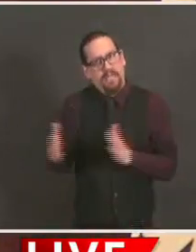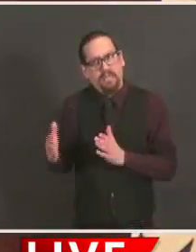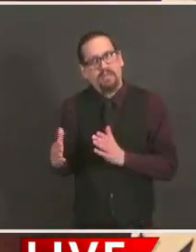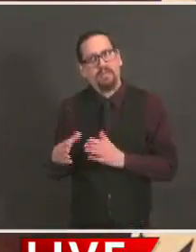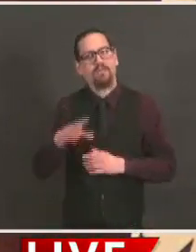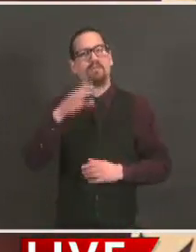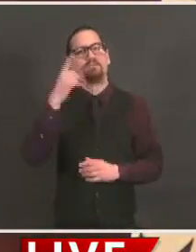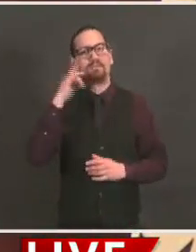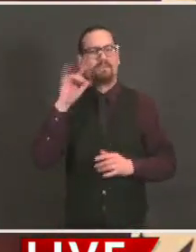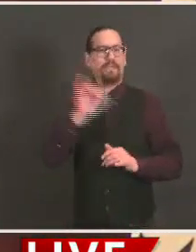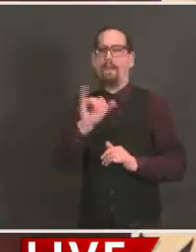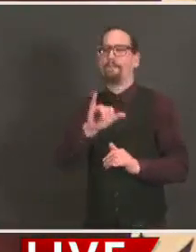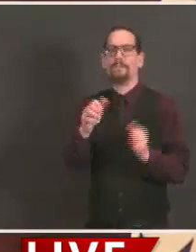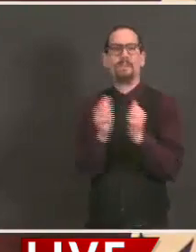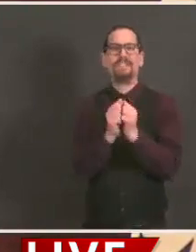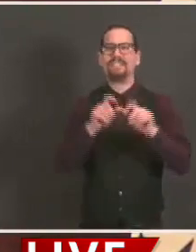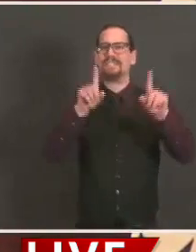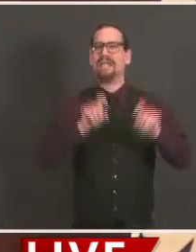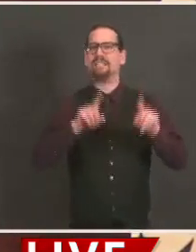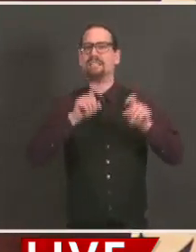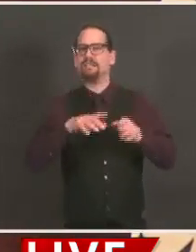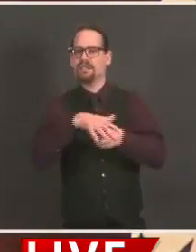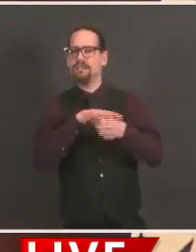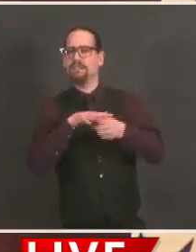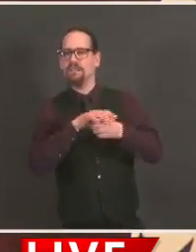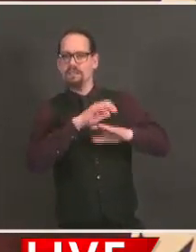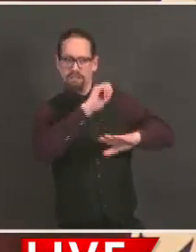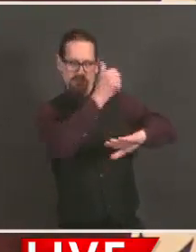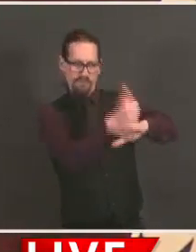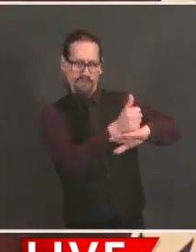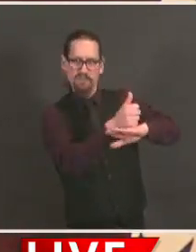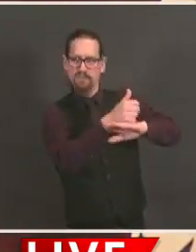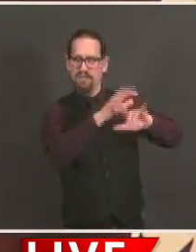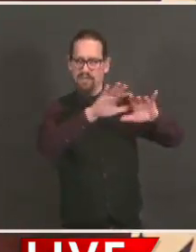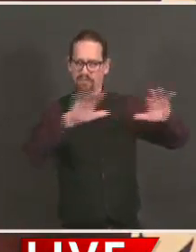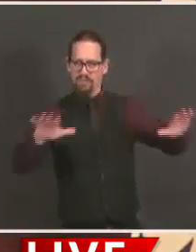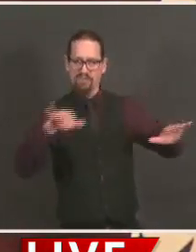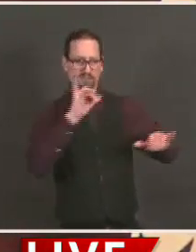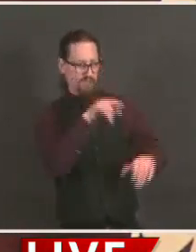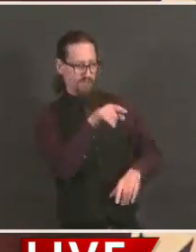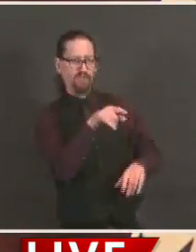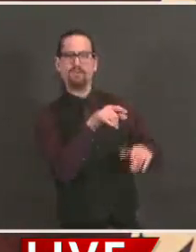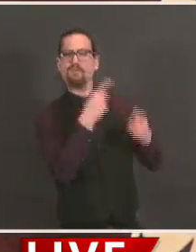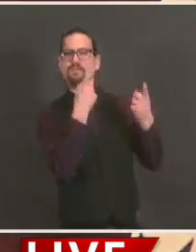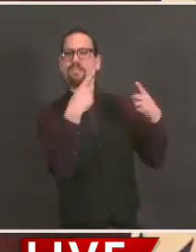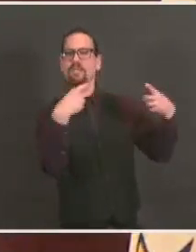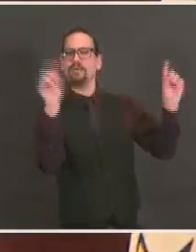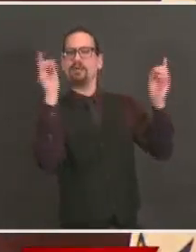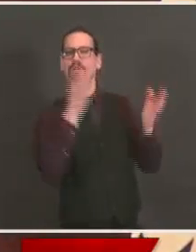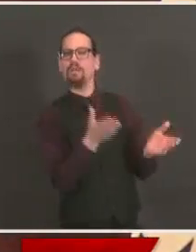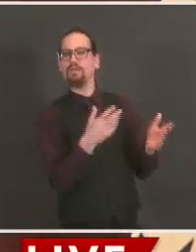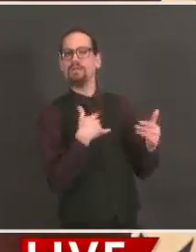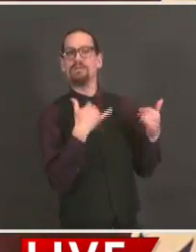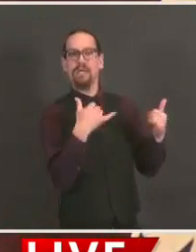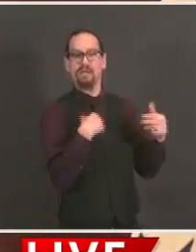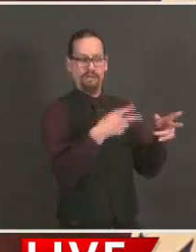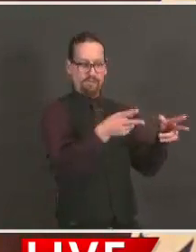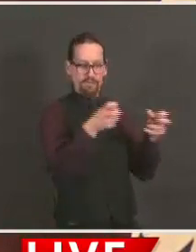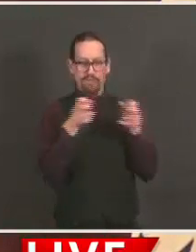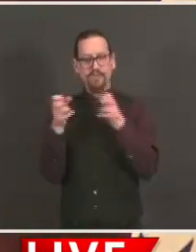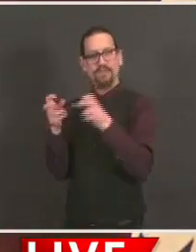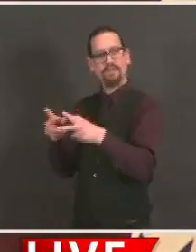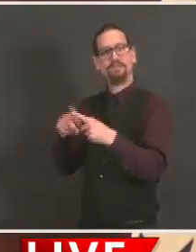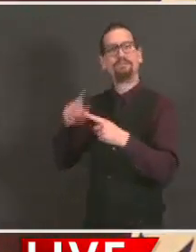We want there to be many different access points because we want to be ready for when we are getting enough vaccine to